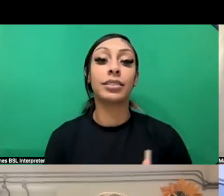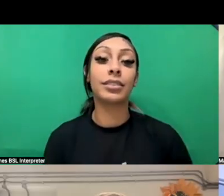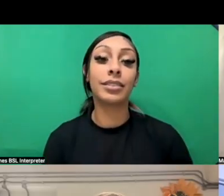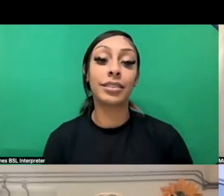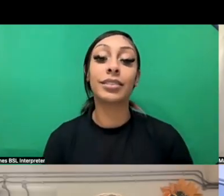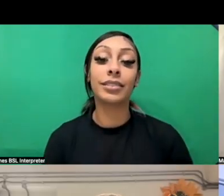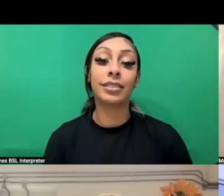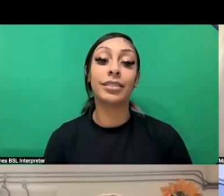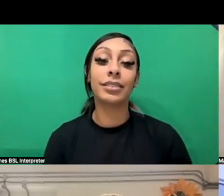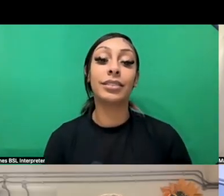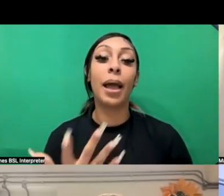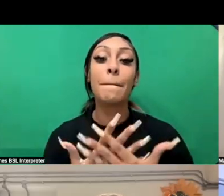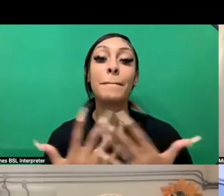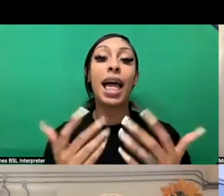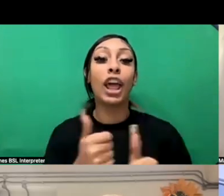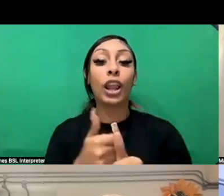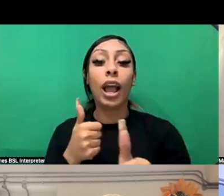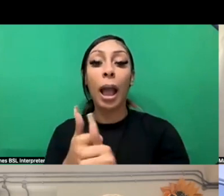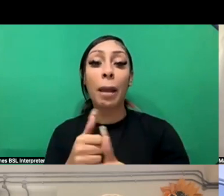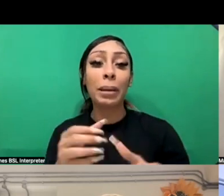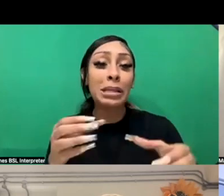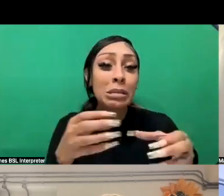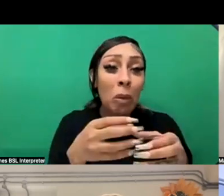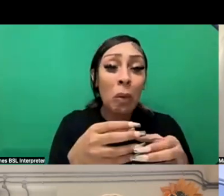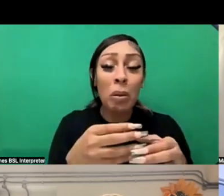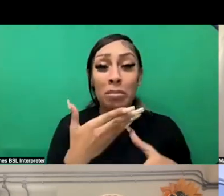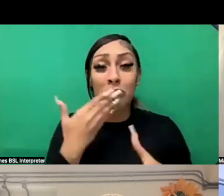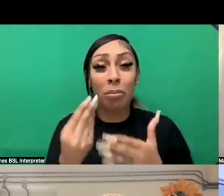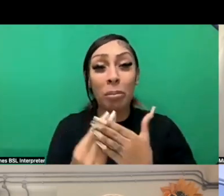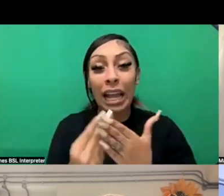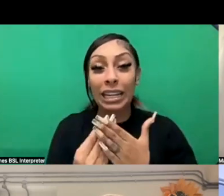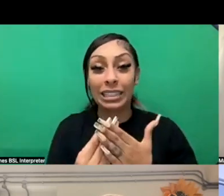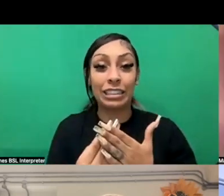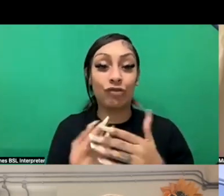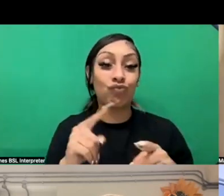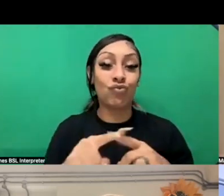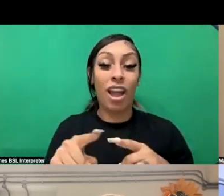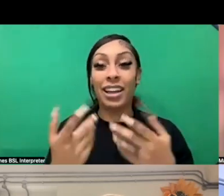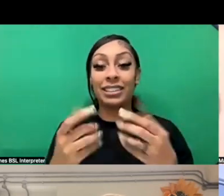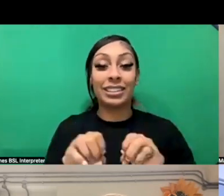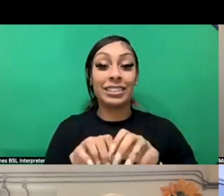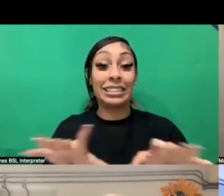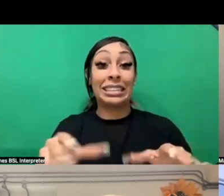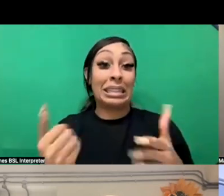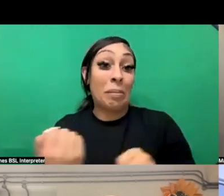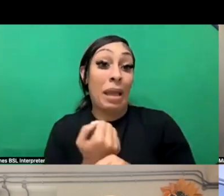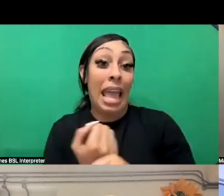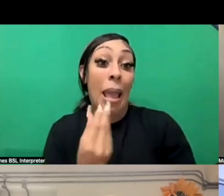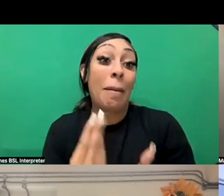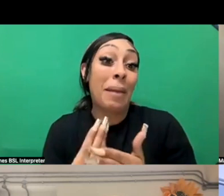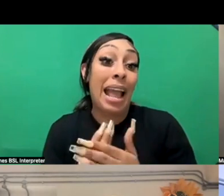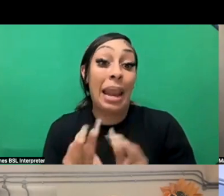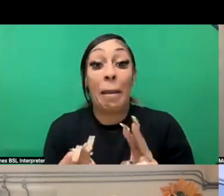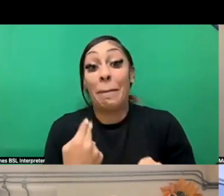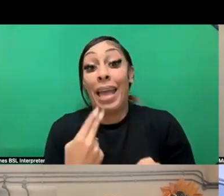many of these companies are very, very small. Nobody's got any money, and they're just trying to get something that makes any money back for them because they're trying to make